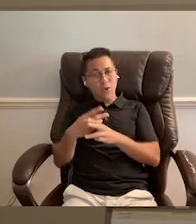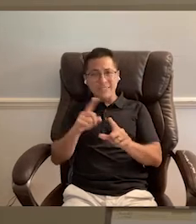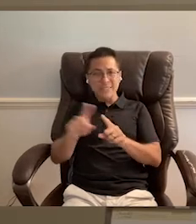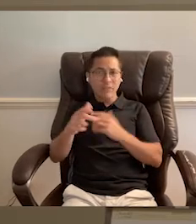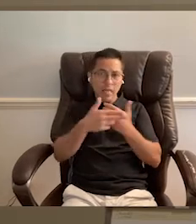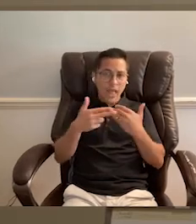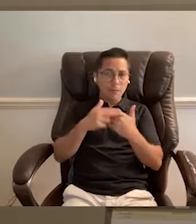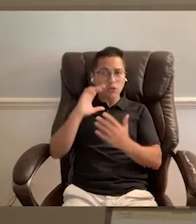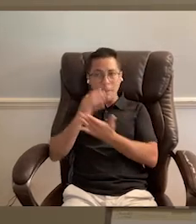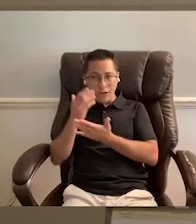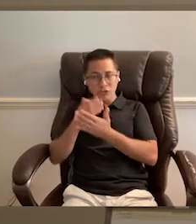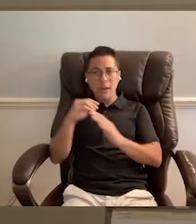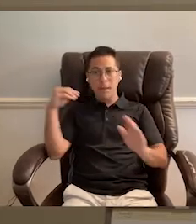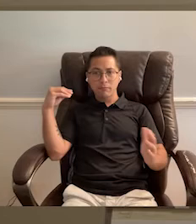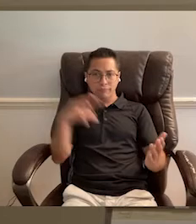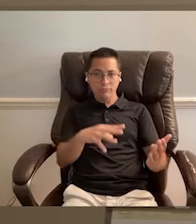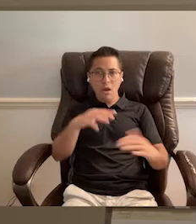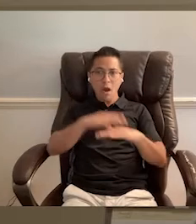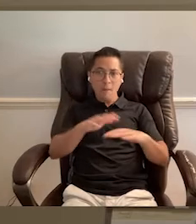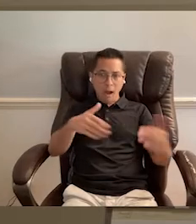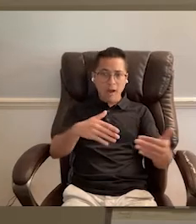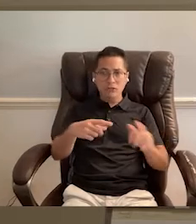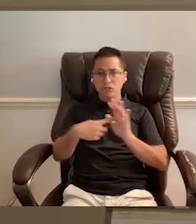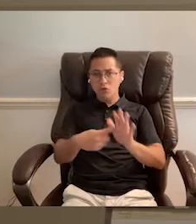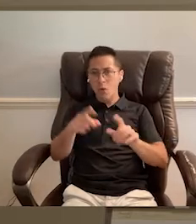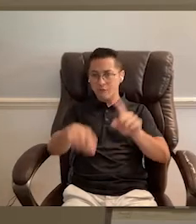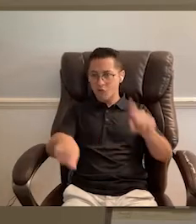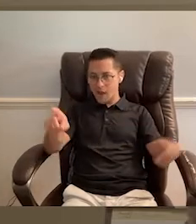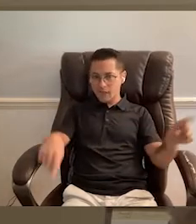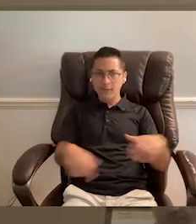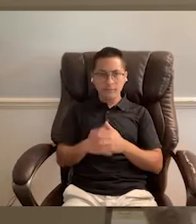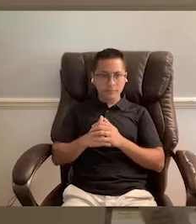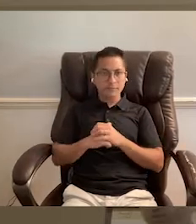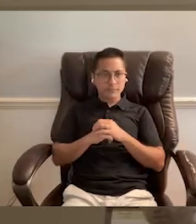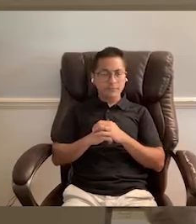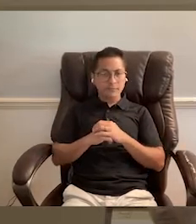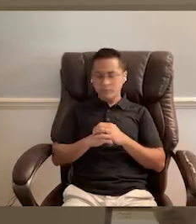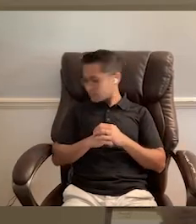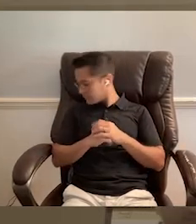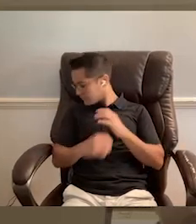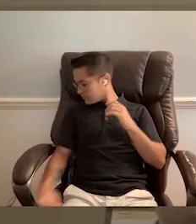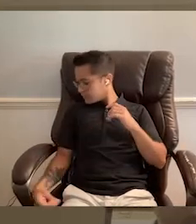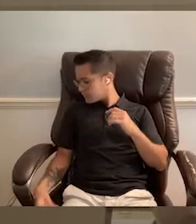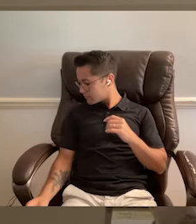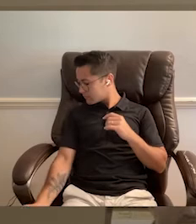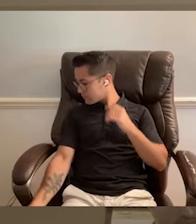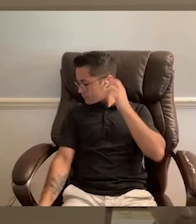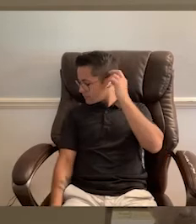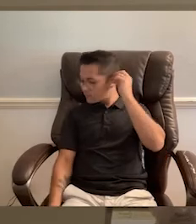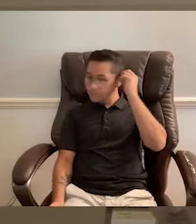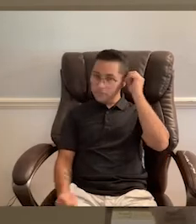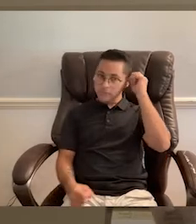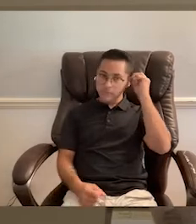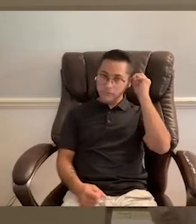Okay, so all of these here are catered towards that target population which have like cognitive disabilities. We have